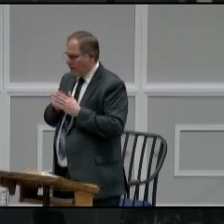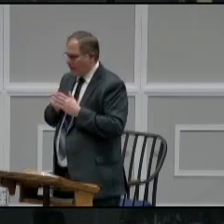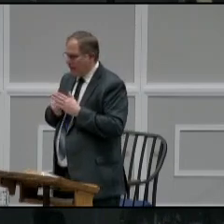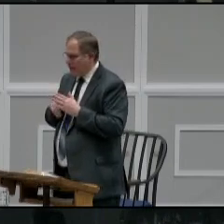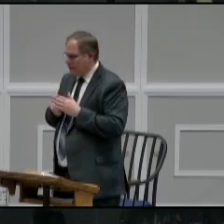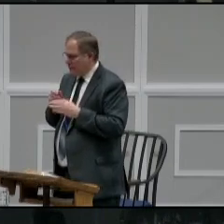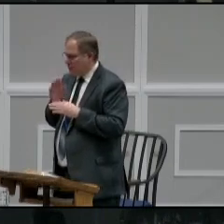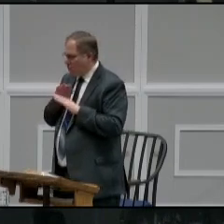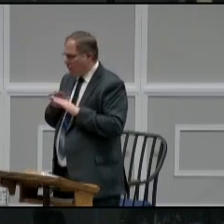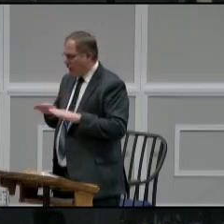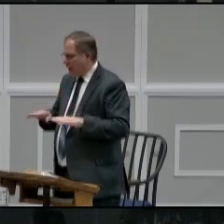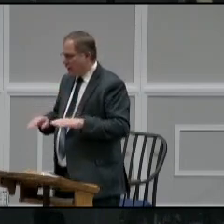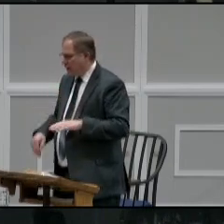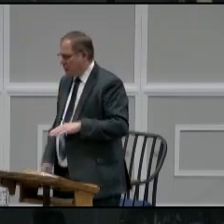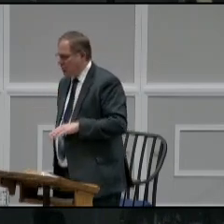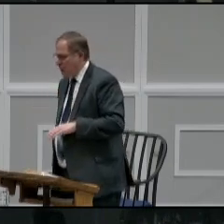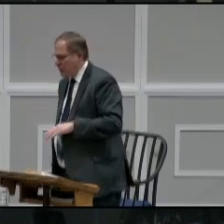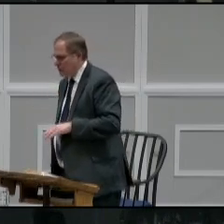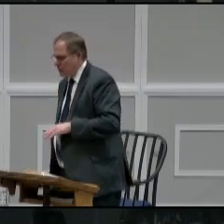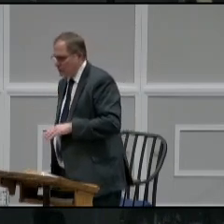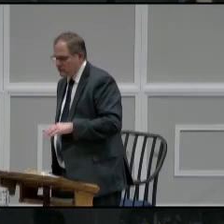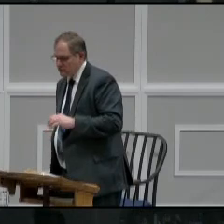phone.